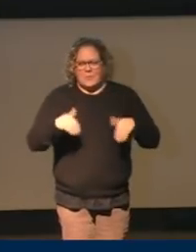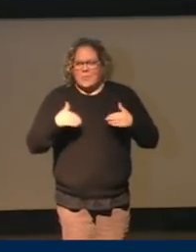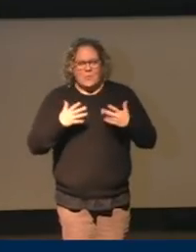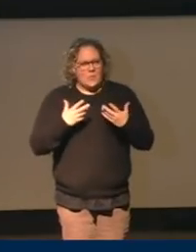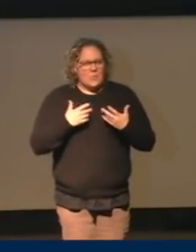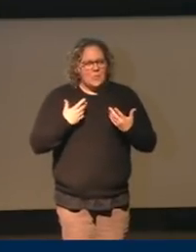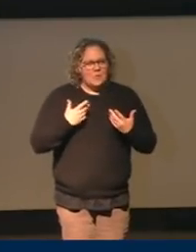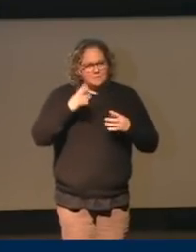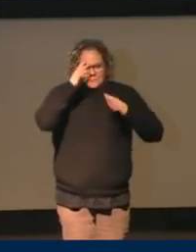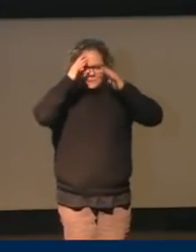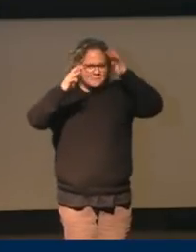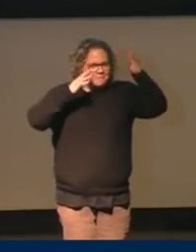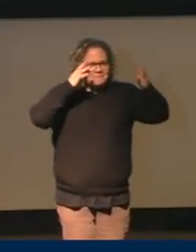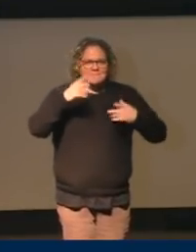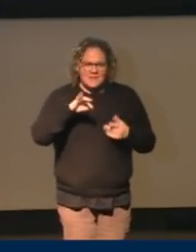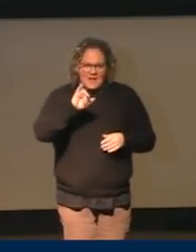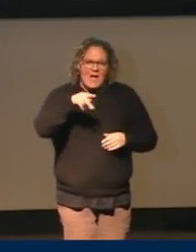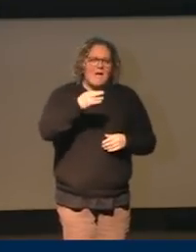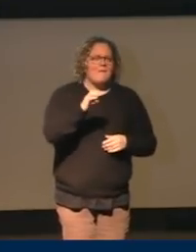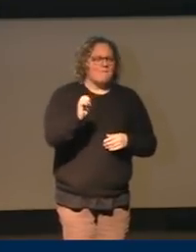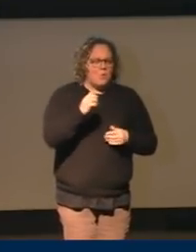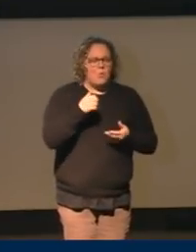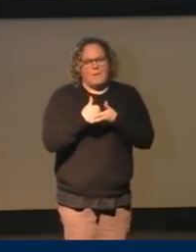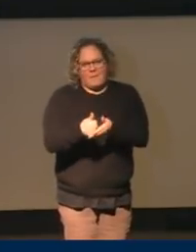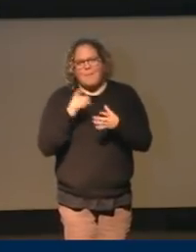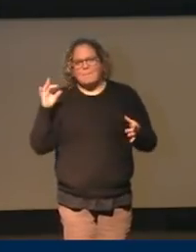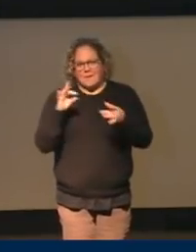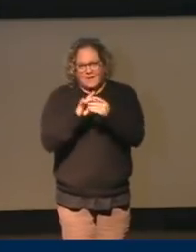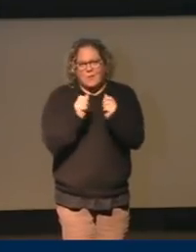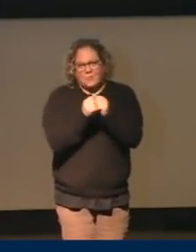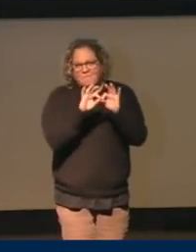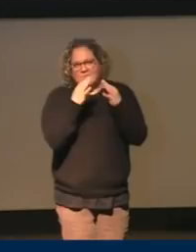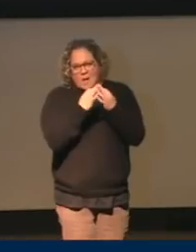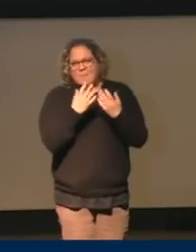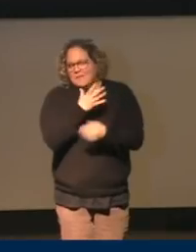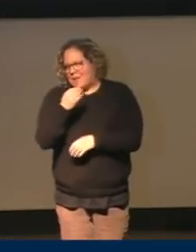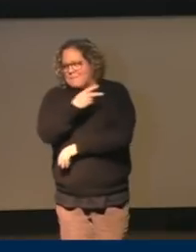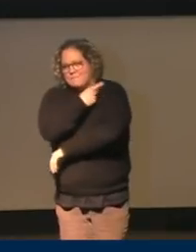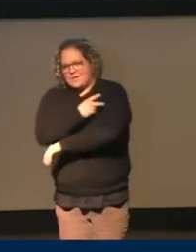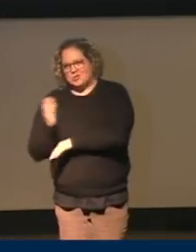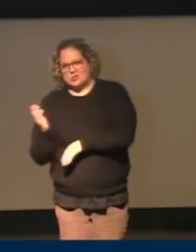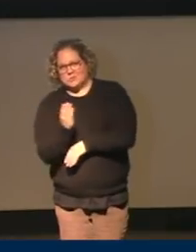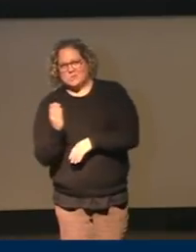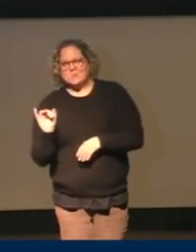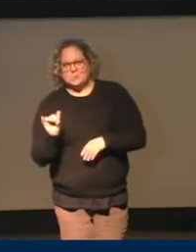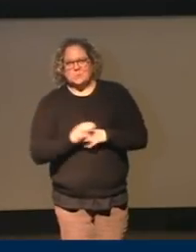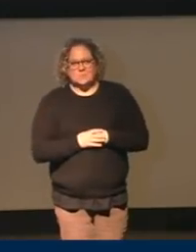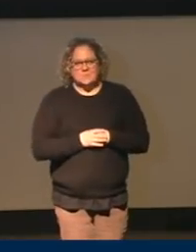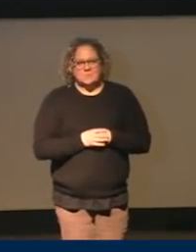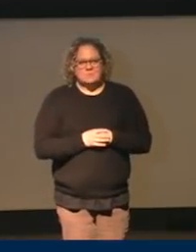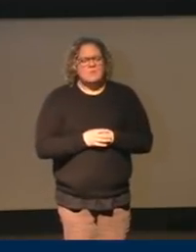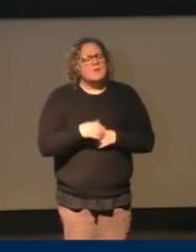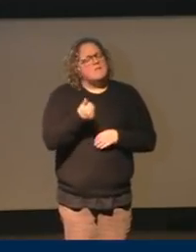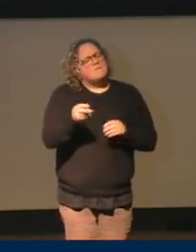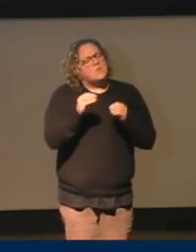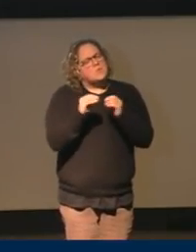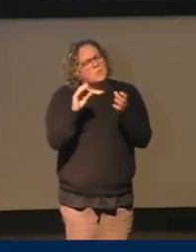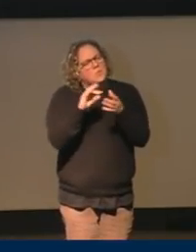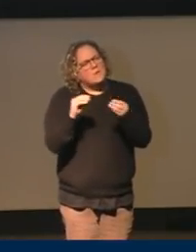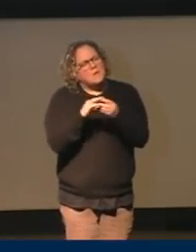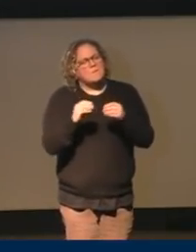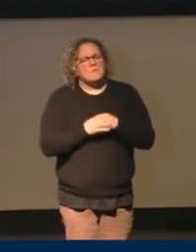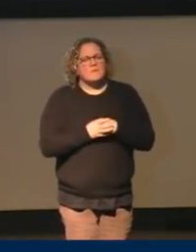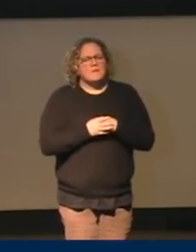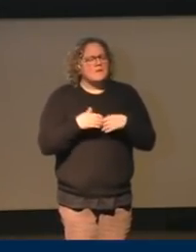and things are also being used to connect with families. I'm going to end with just a few more words. These are our stories.